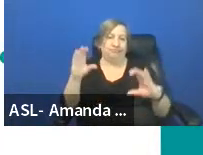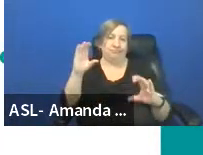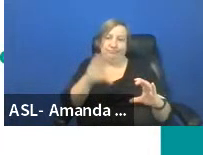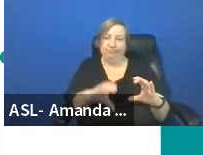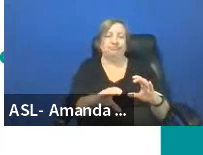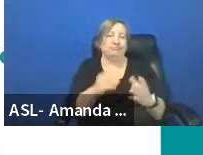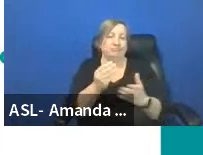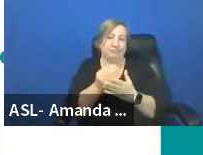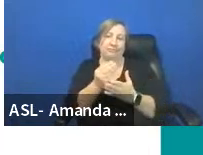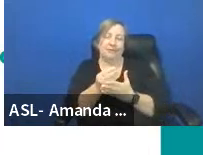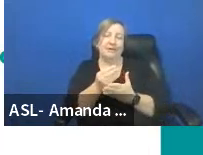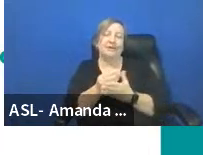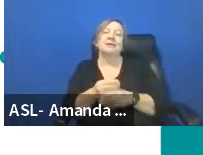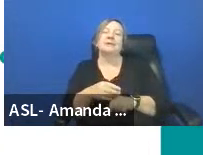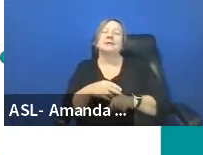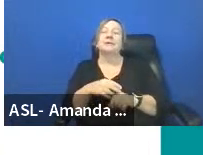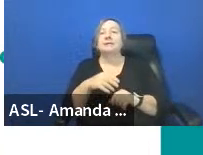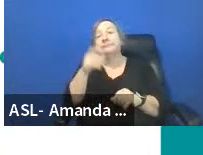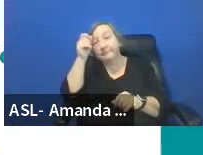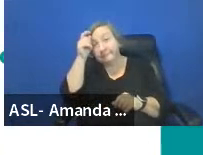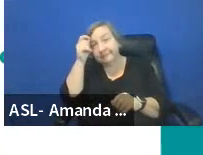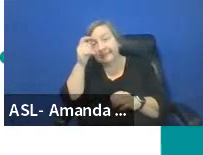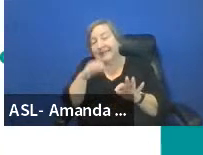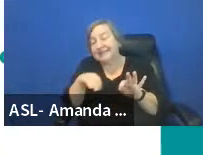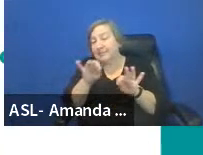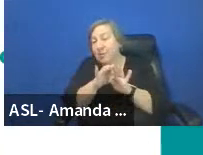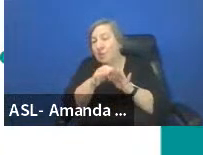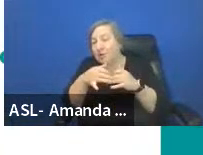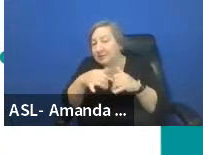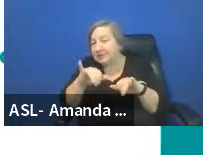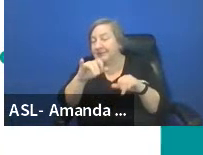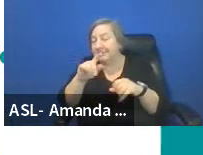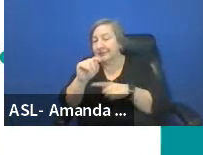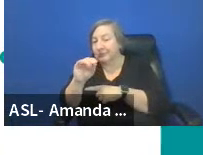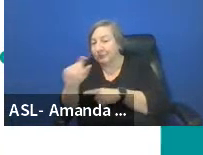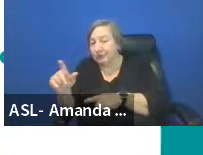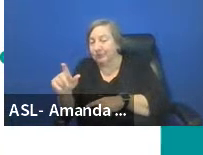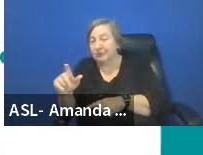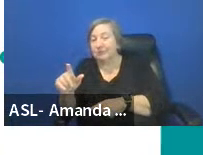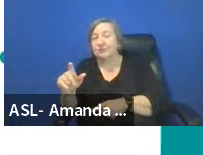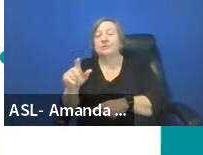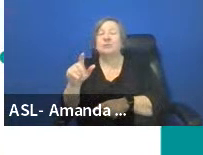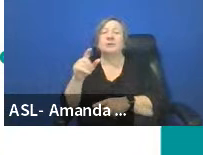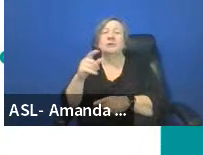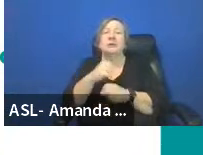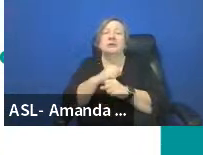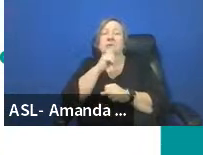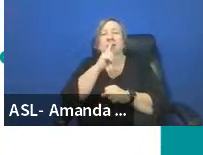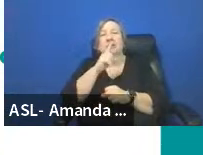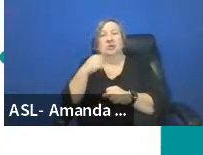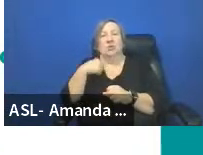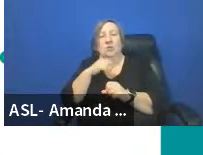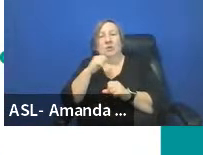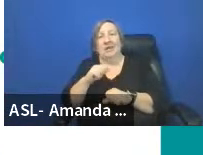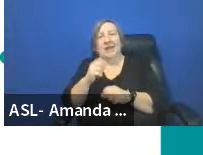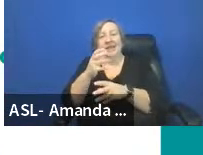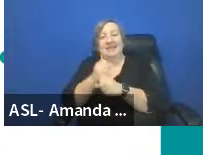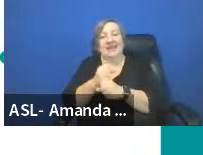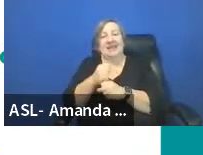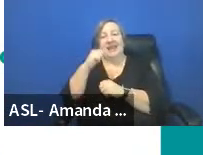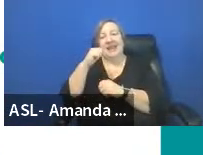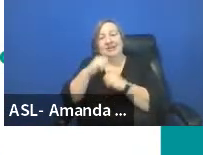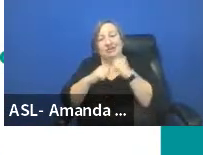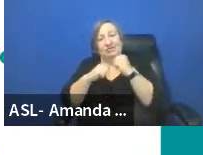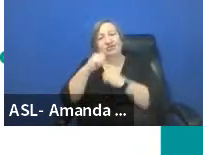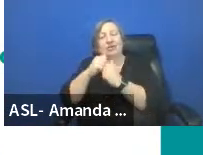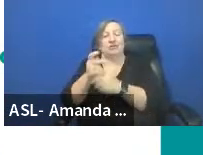looking at, but it is an important one to make sure that we can get a construction loan for